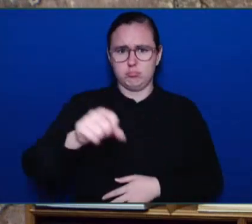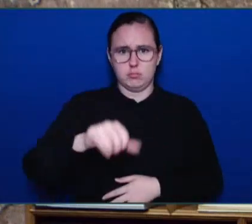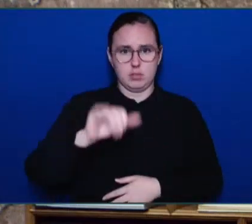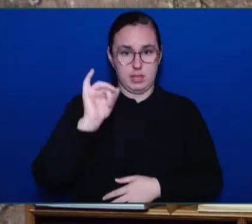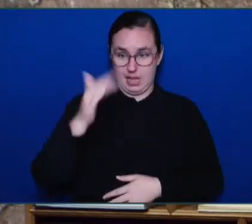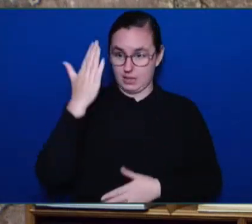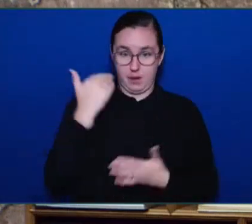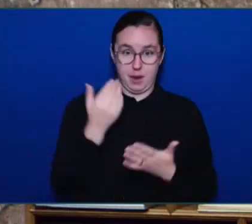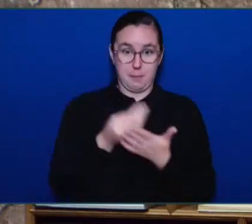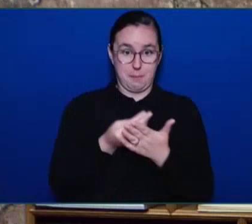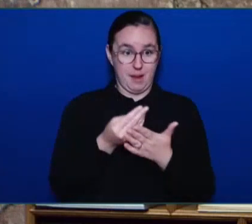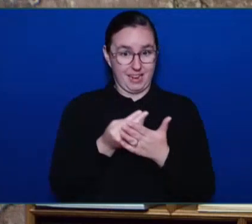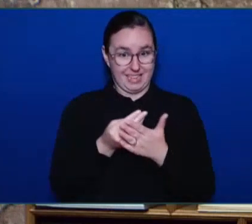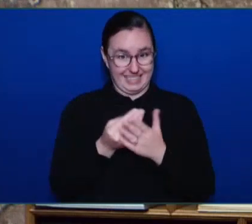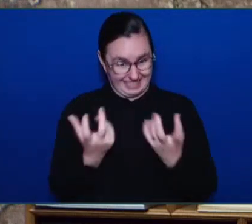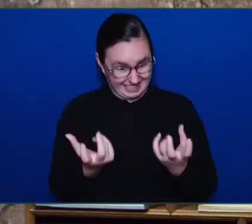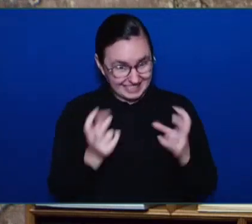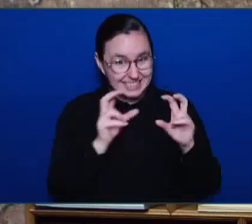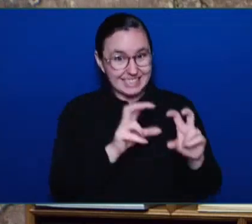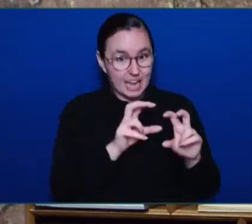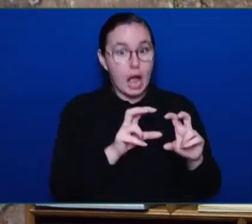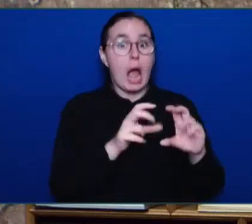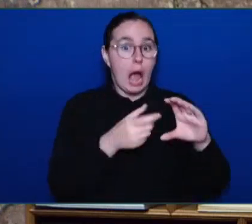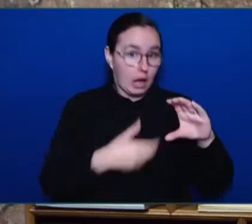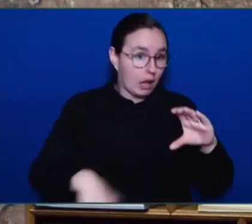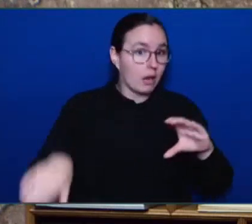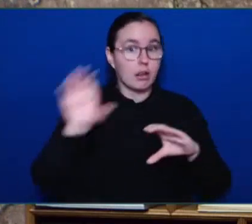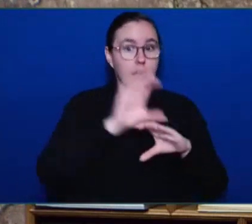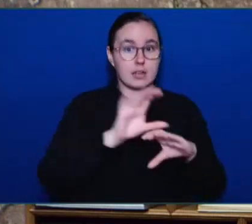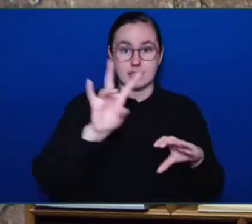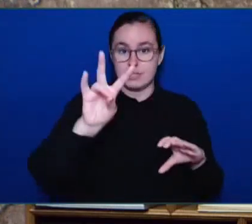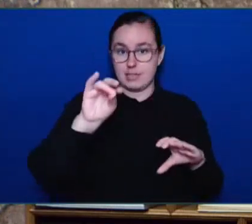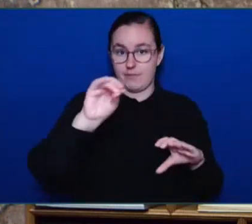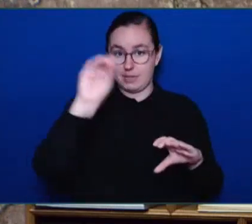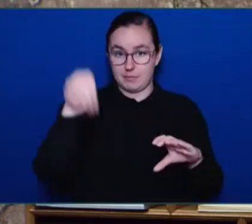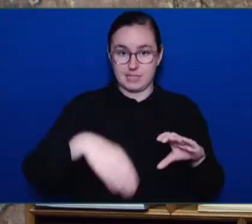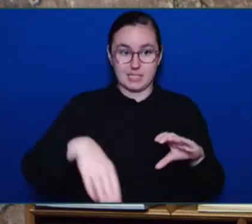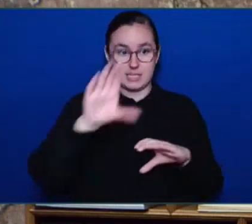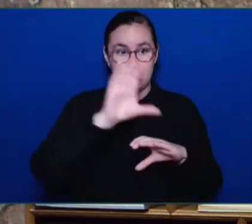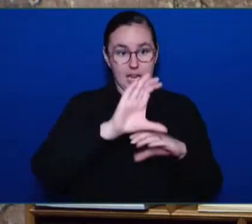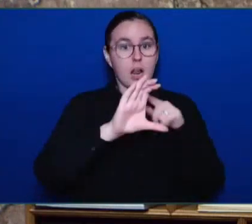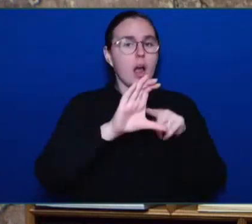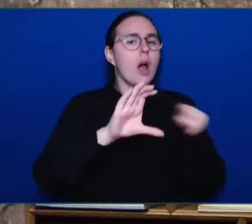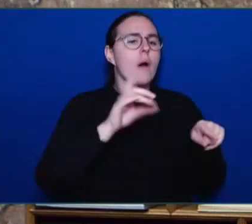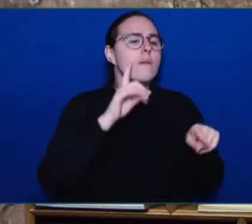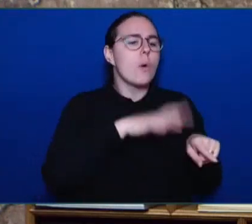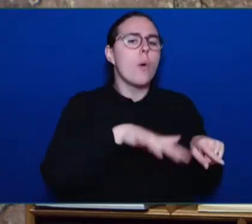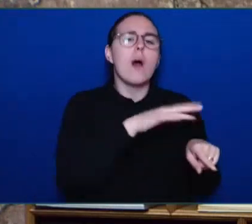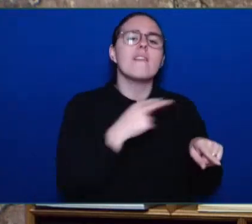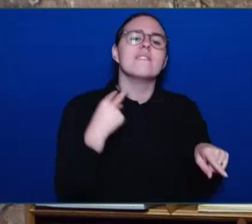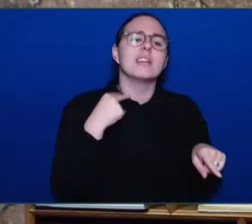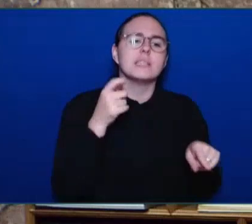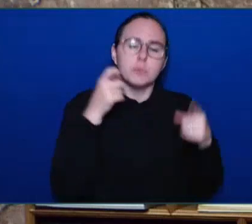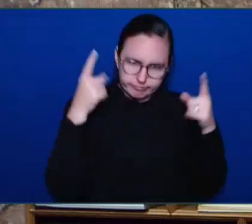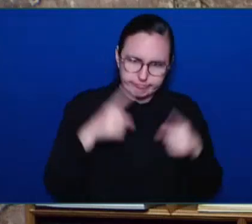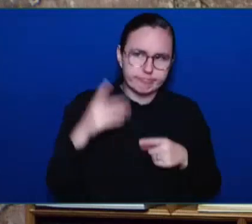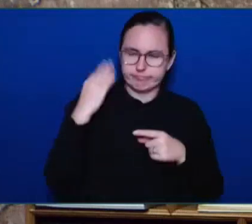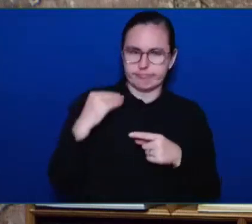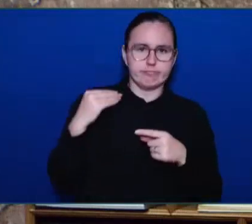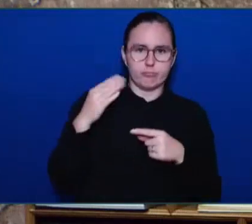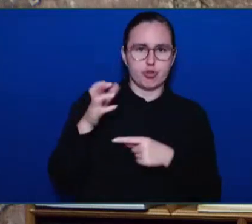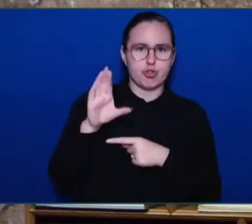for victims of crime, when during the time that your party was on this side of the House, increases did not